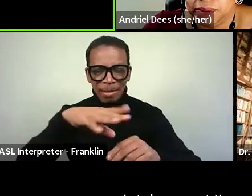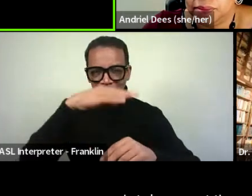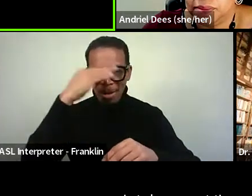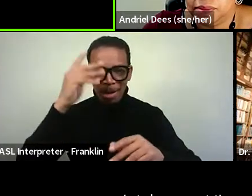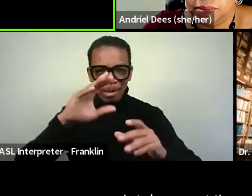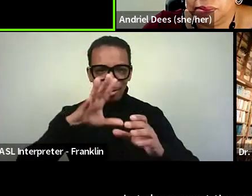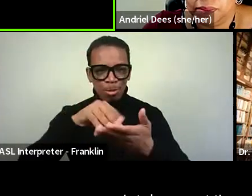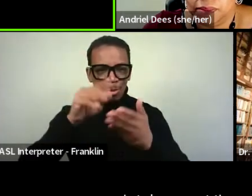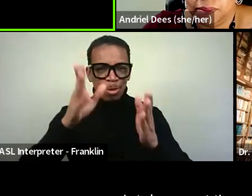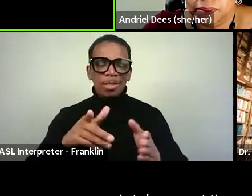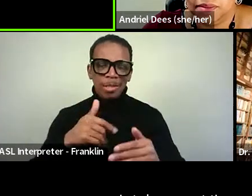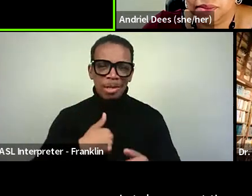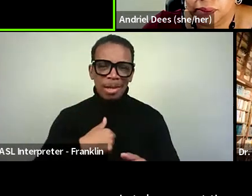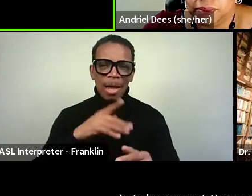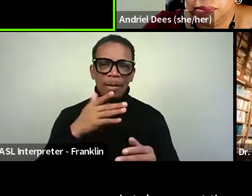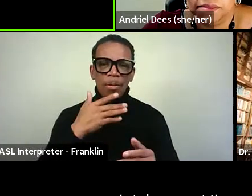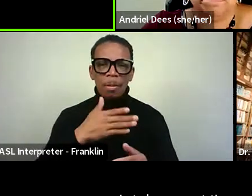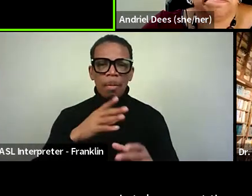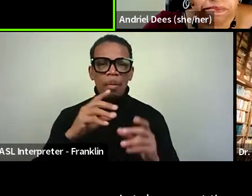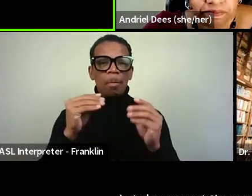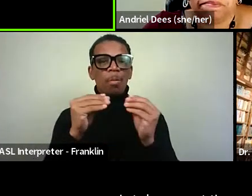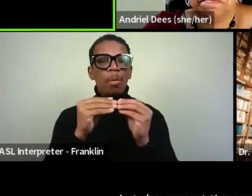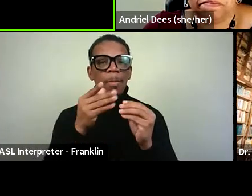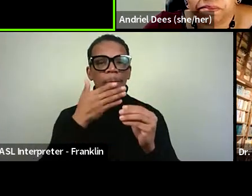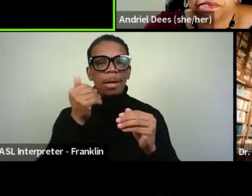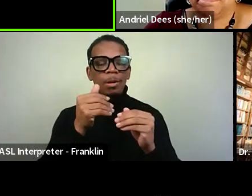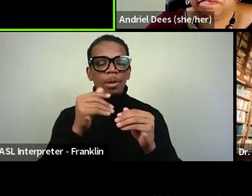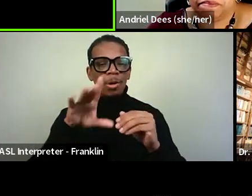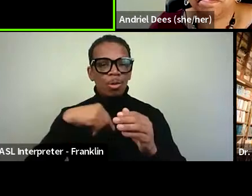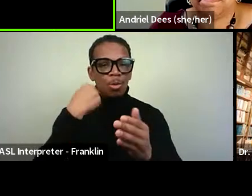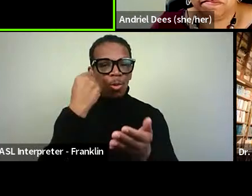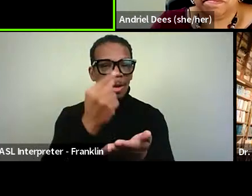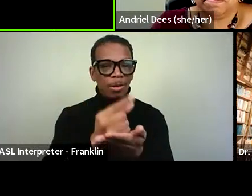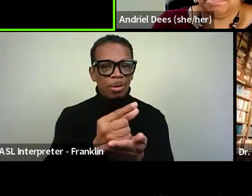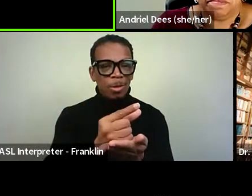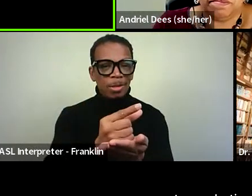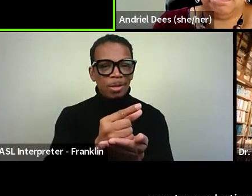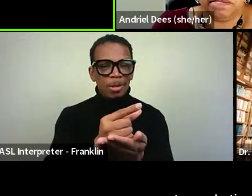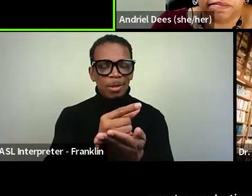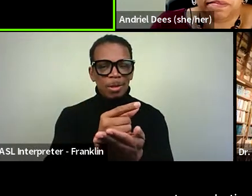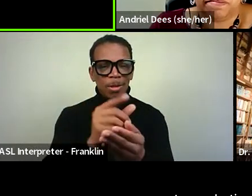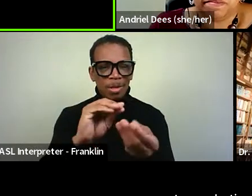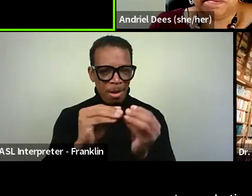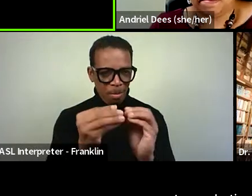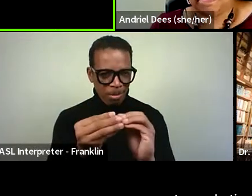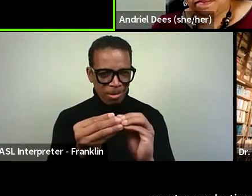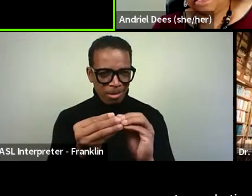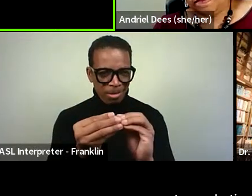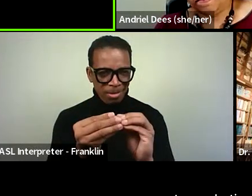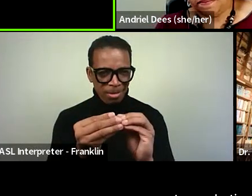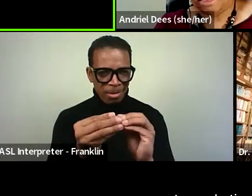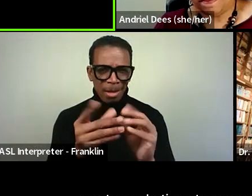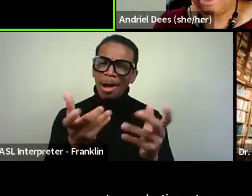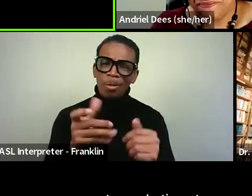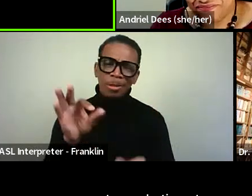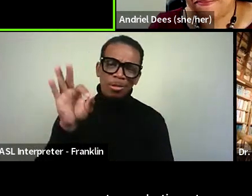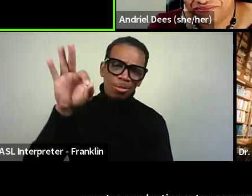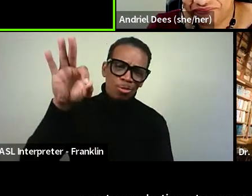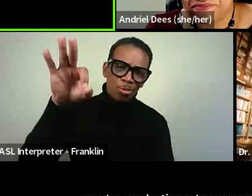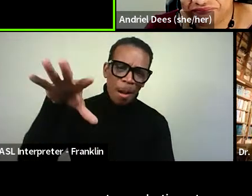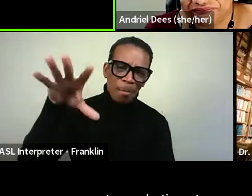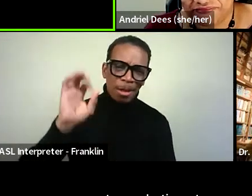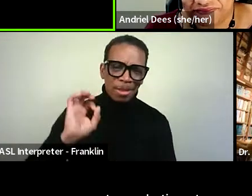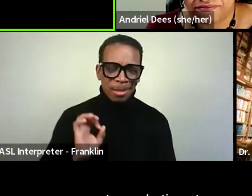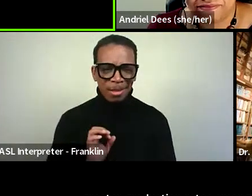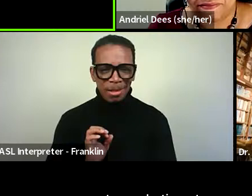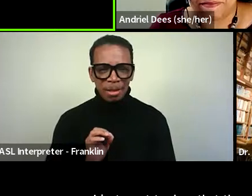have greater graduation rates among those specific groups. So I just want to drop that there, because let's